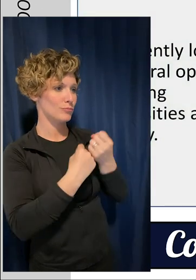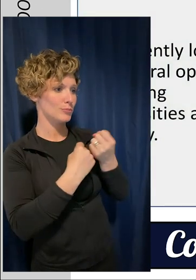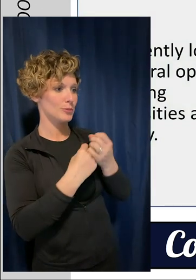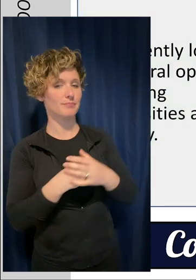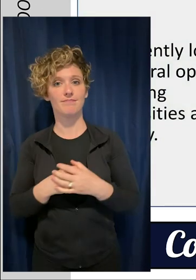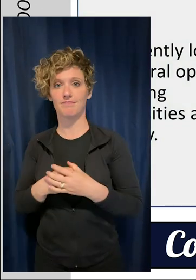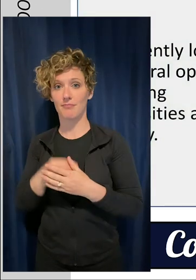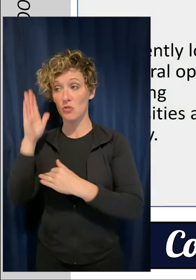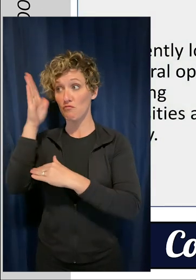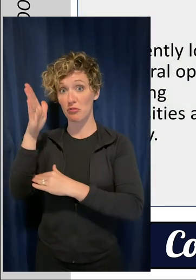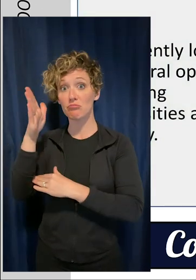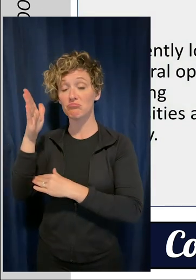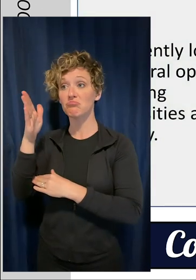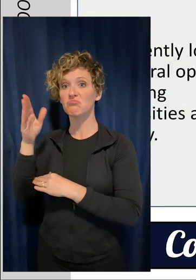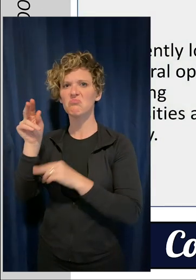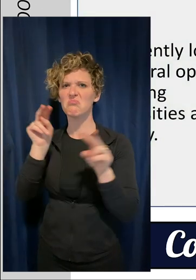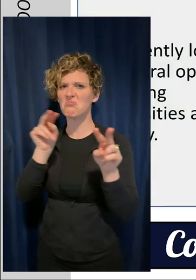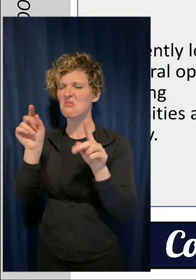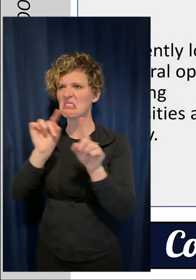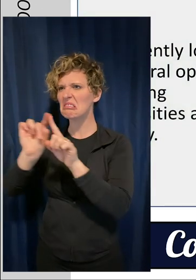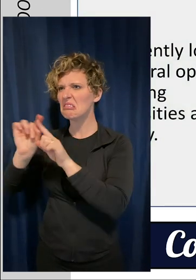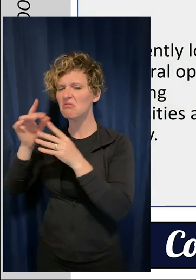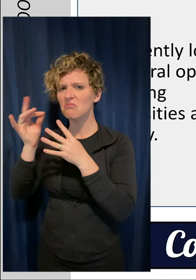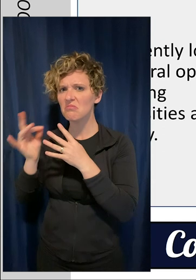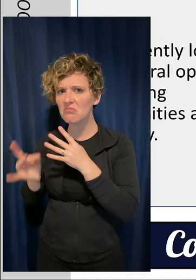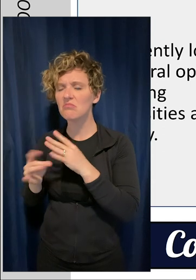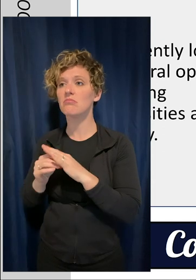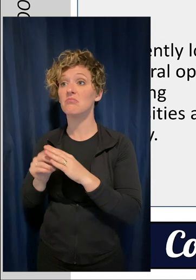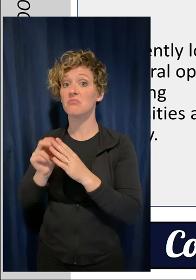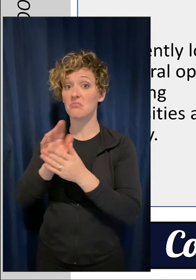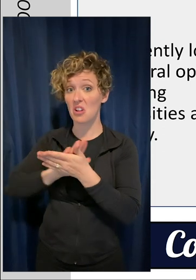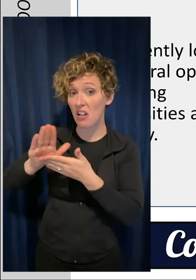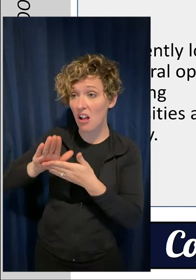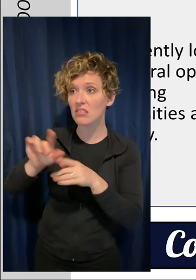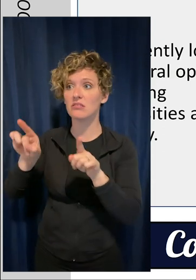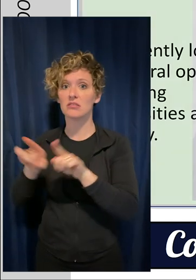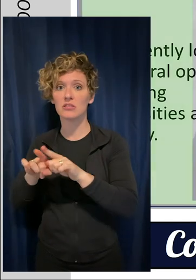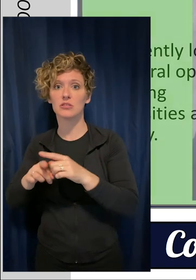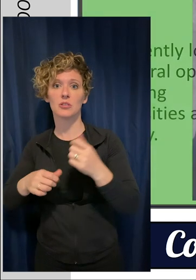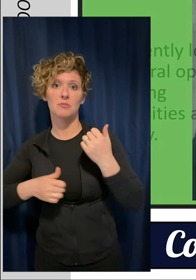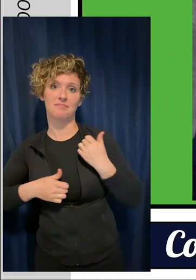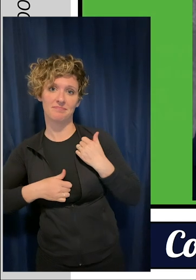In the future, she is looking at several options, including universities and the military.